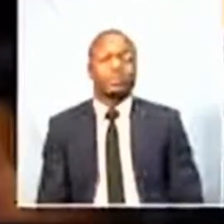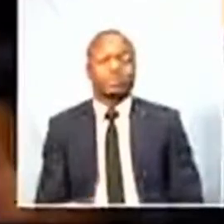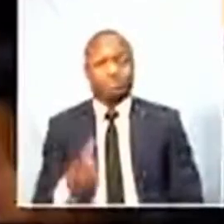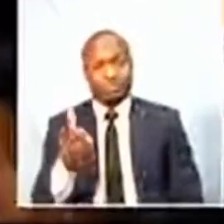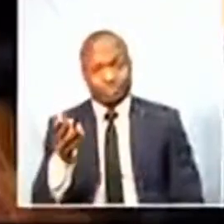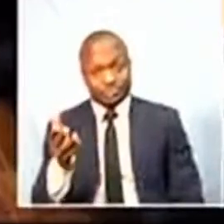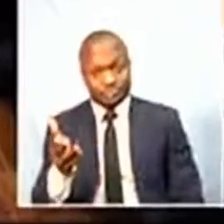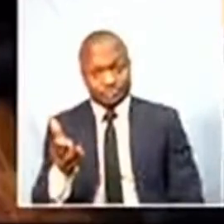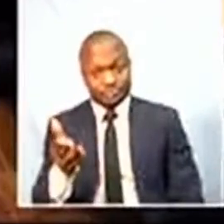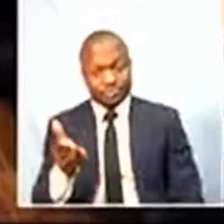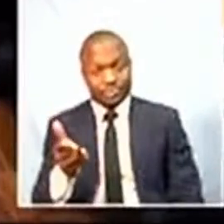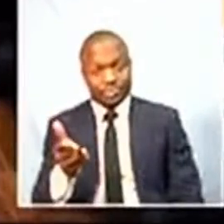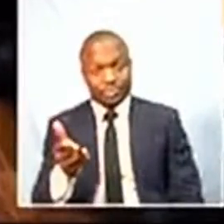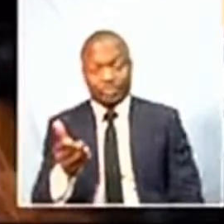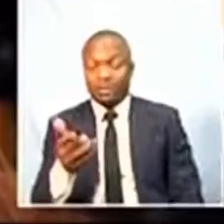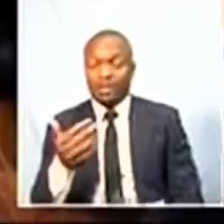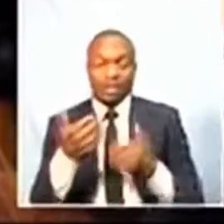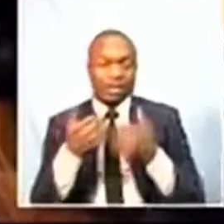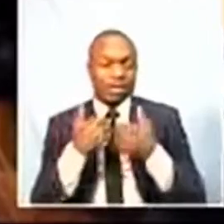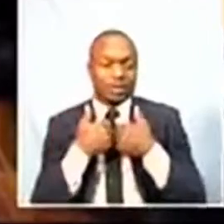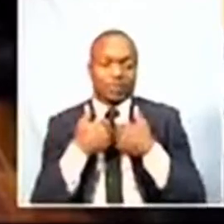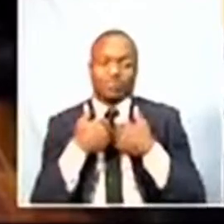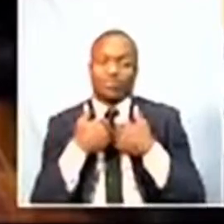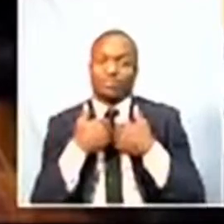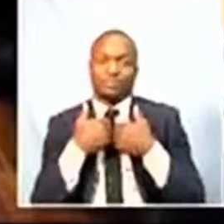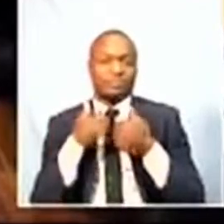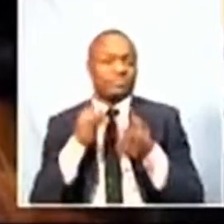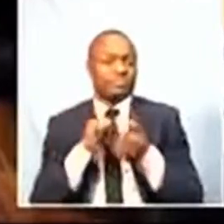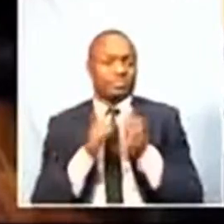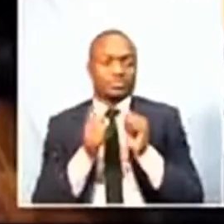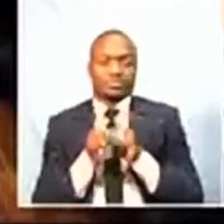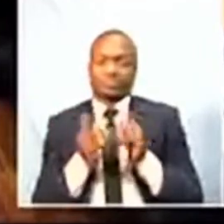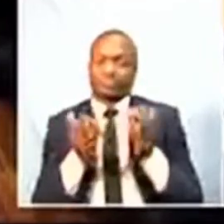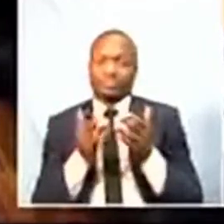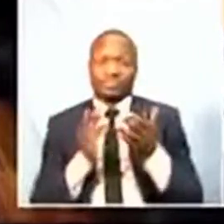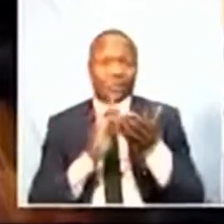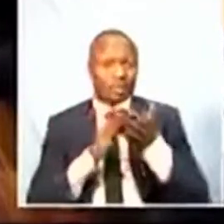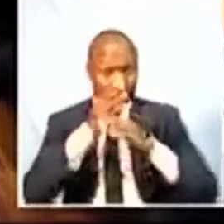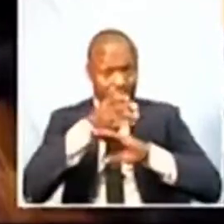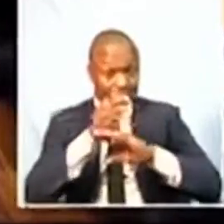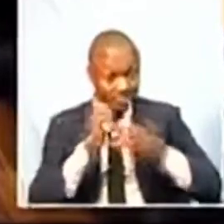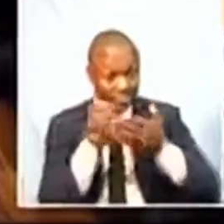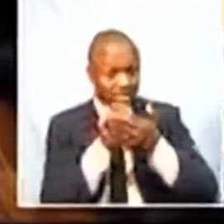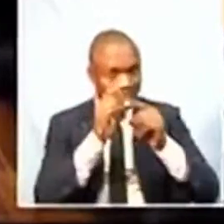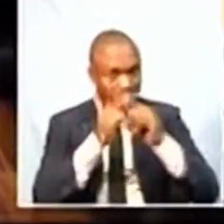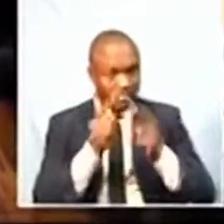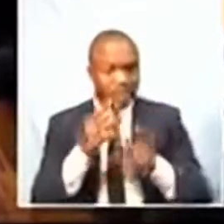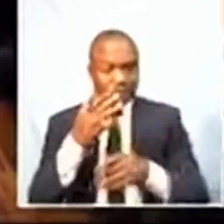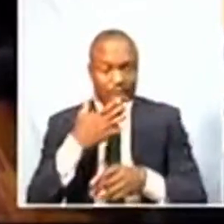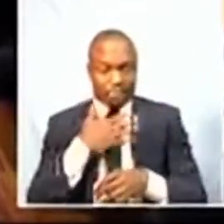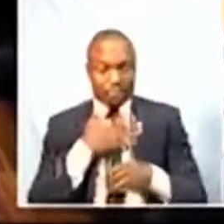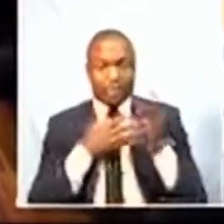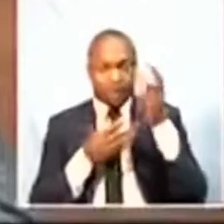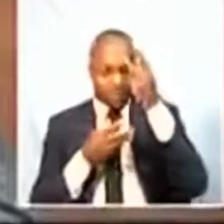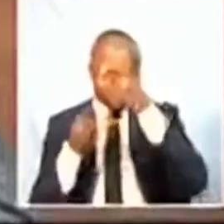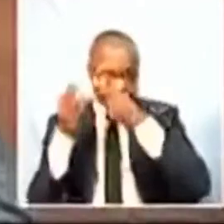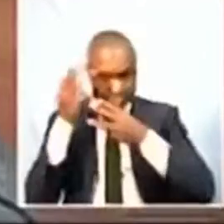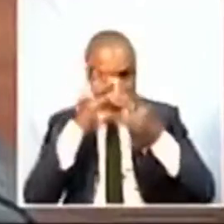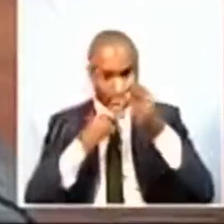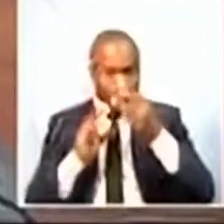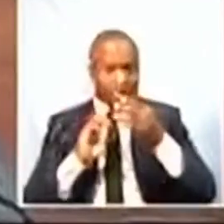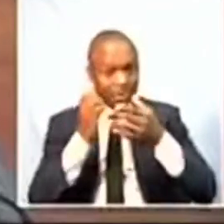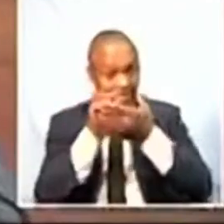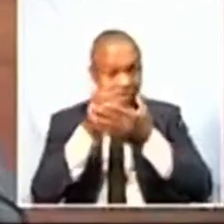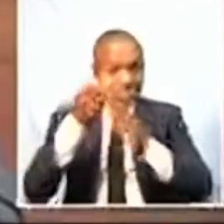Yes, Honorable Chair, Mulunda. I have no issue after you engaged them. But my worry was engaging them before